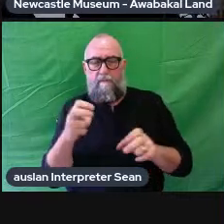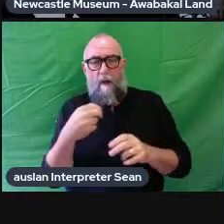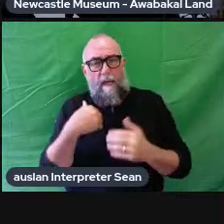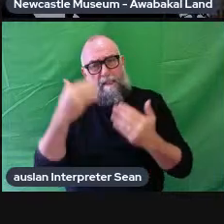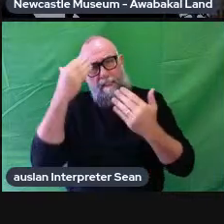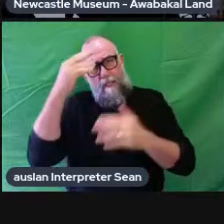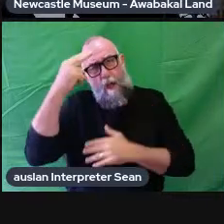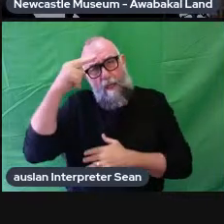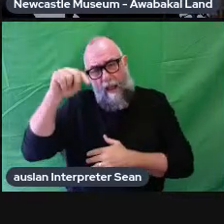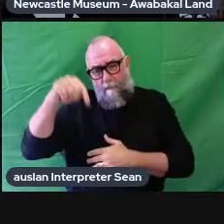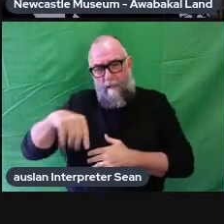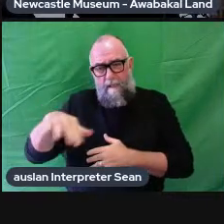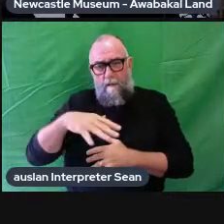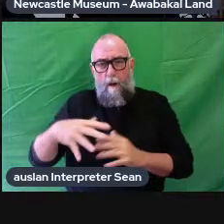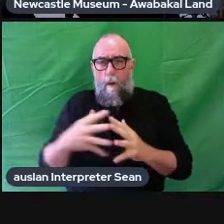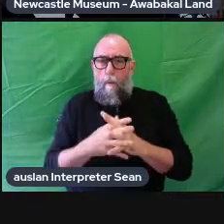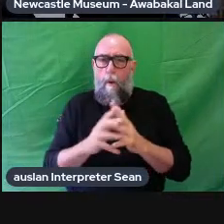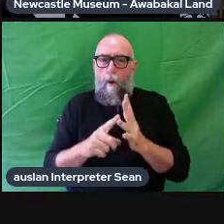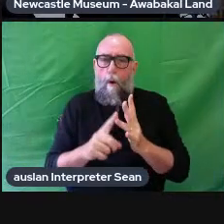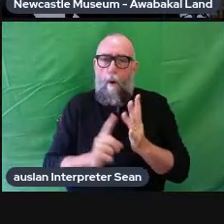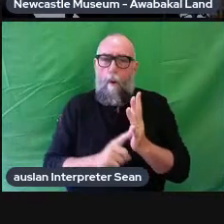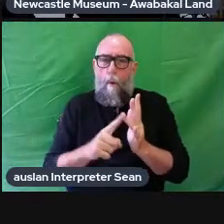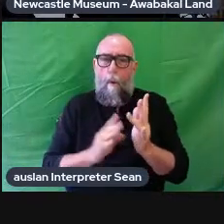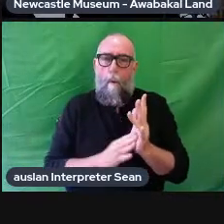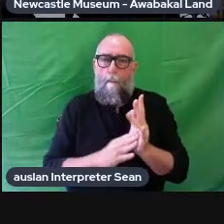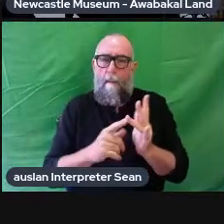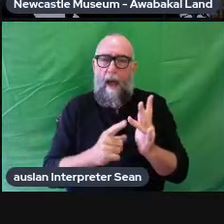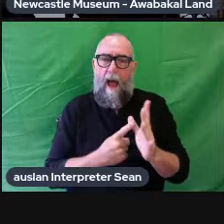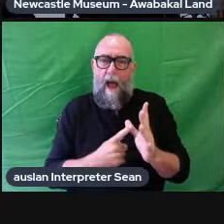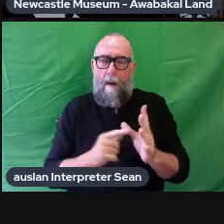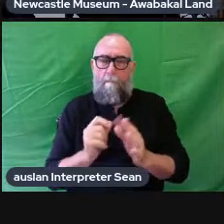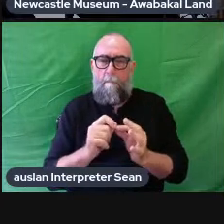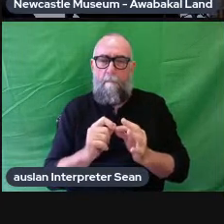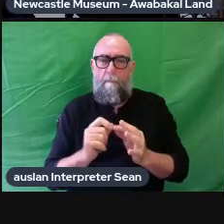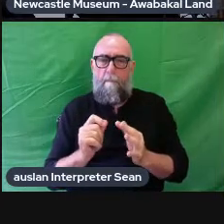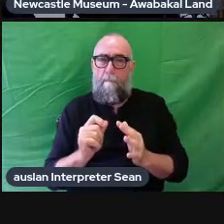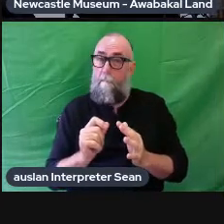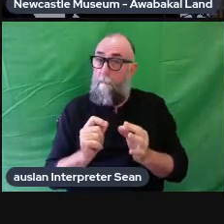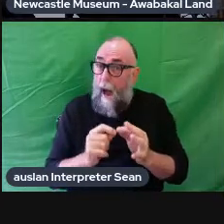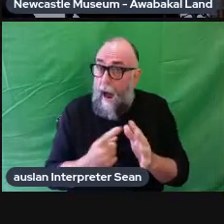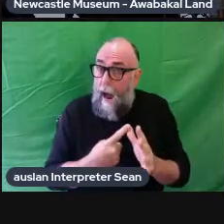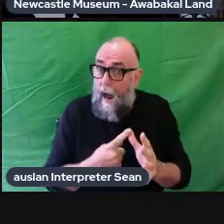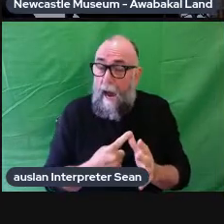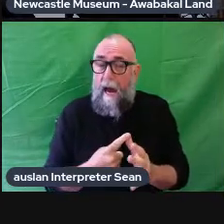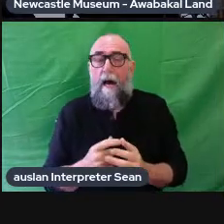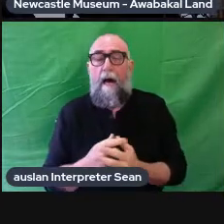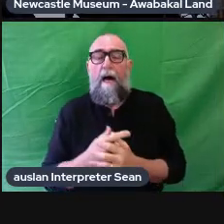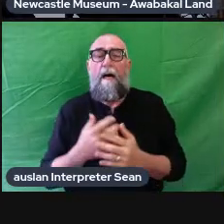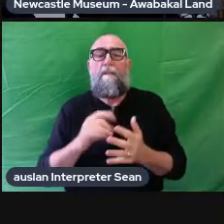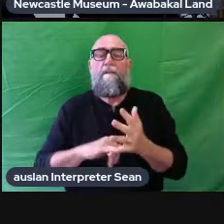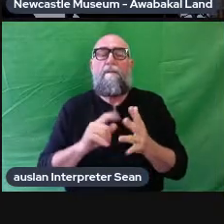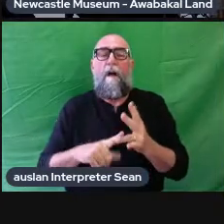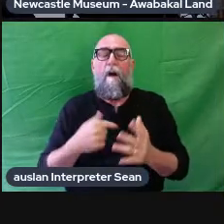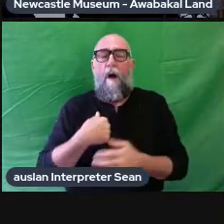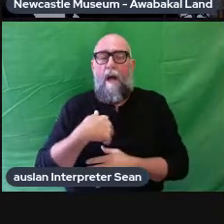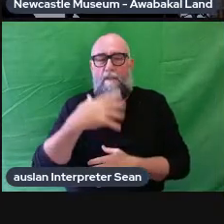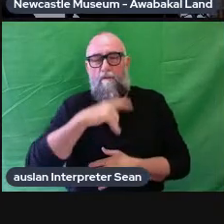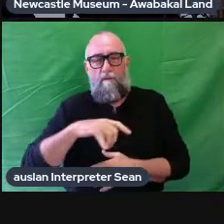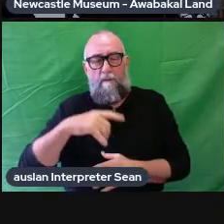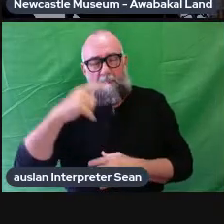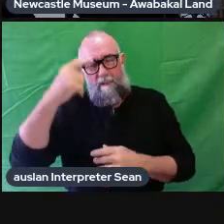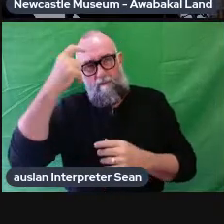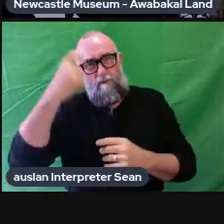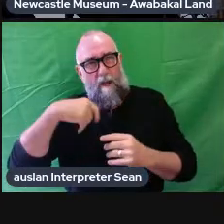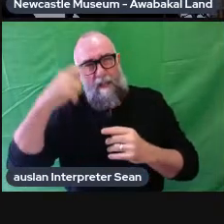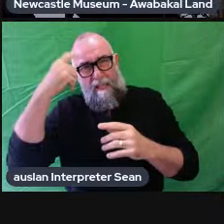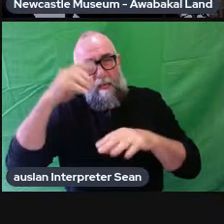I think it's necessary work that we all need to do to educate ourselves more on what's been happening, the culture,